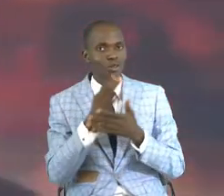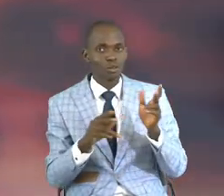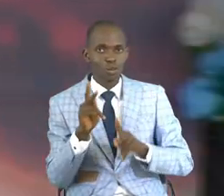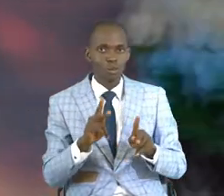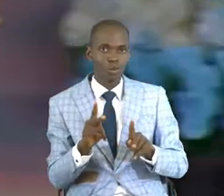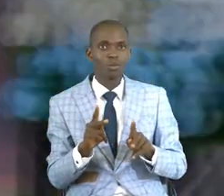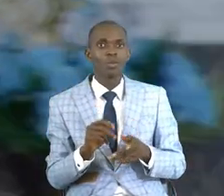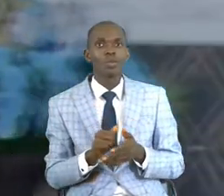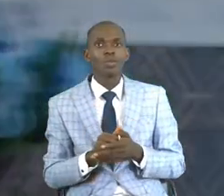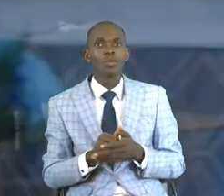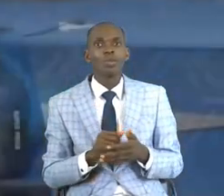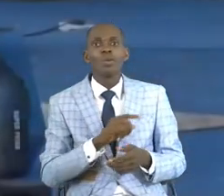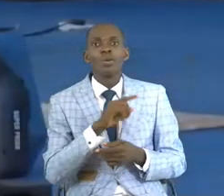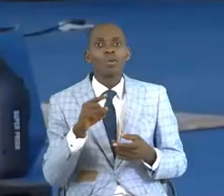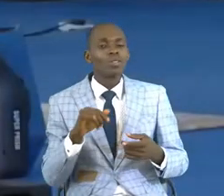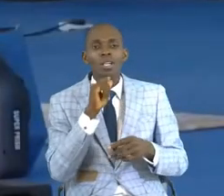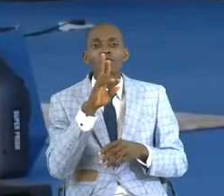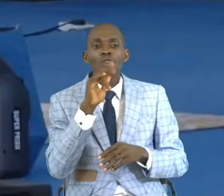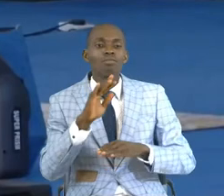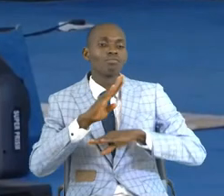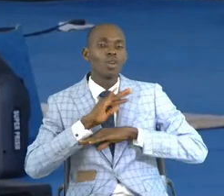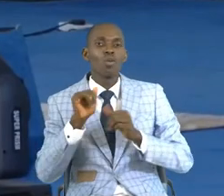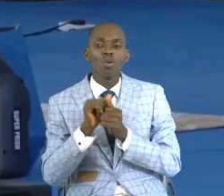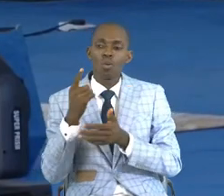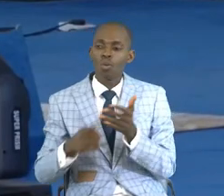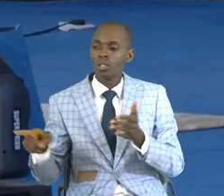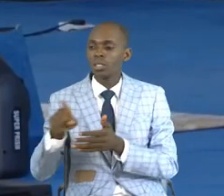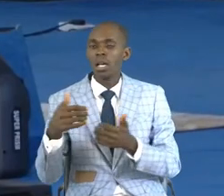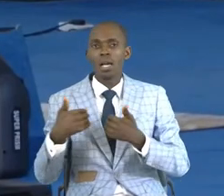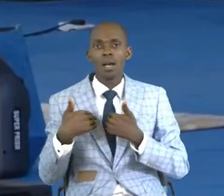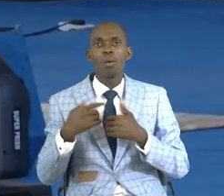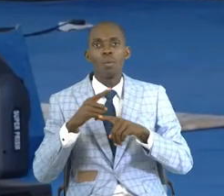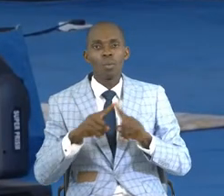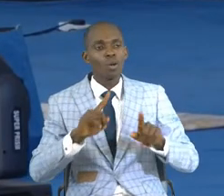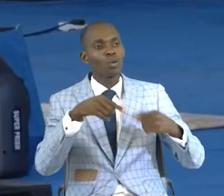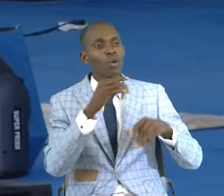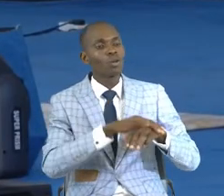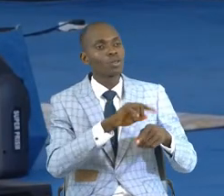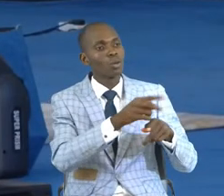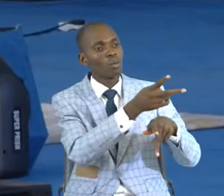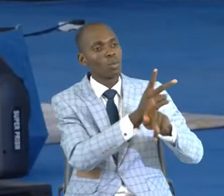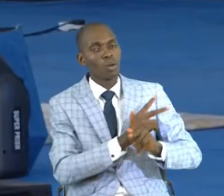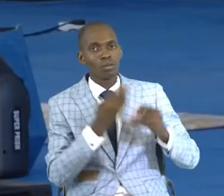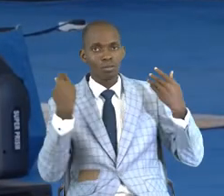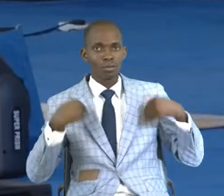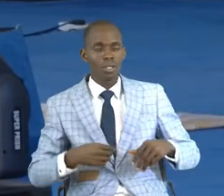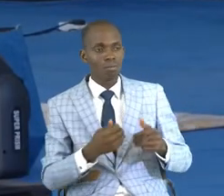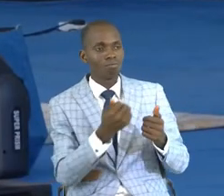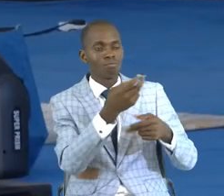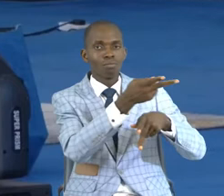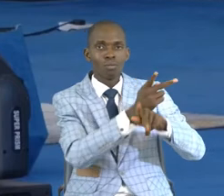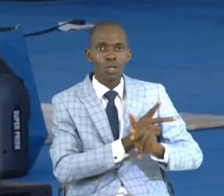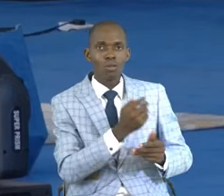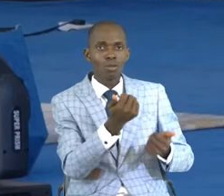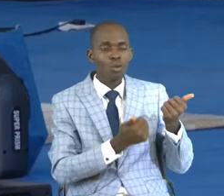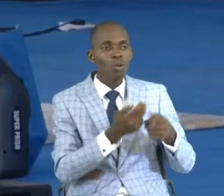are not satisfied with what they have. They borrow dress, they borrow car, and they borrow what they are going to use